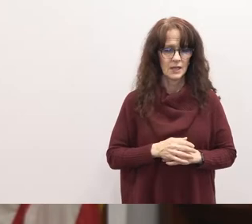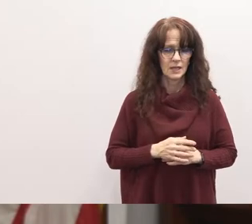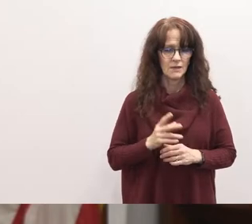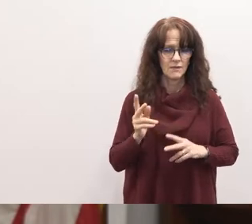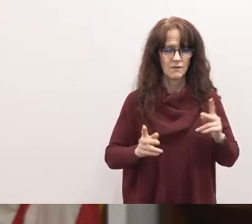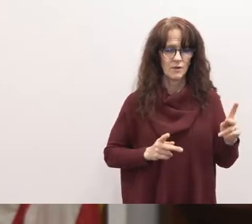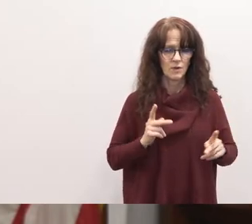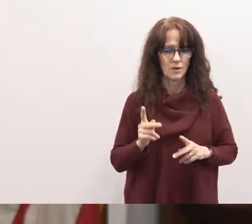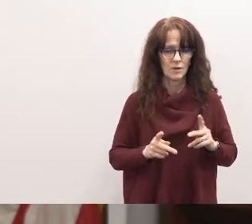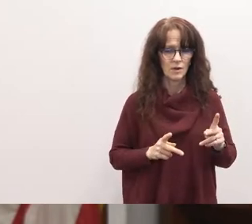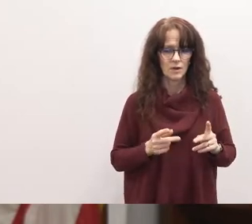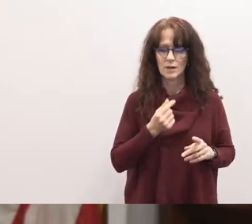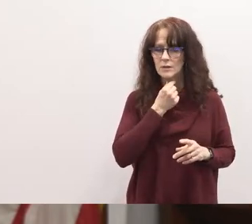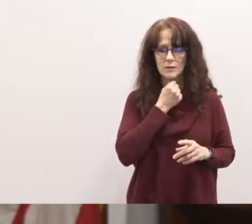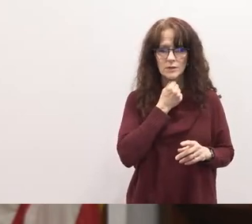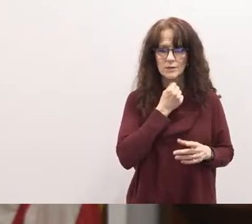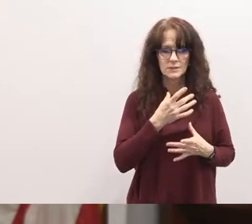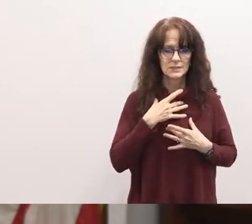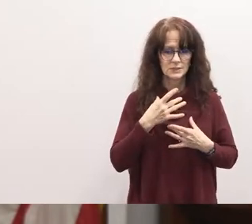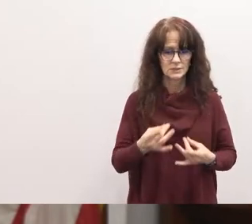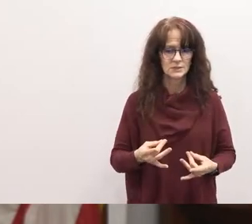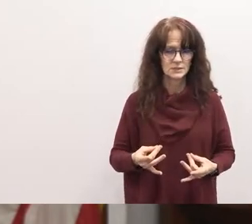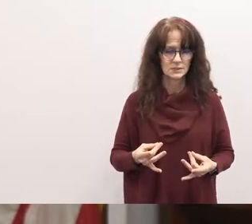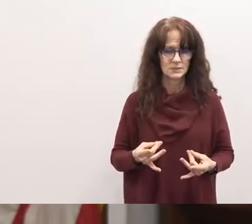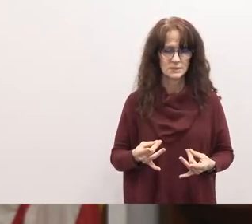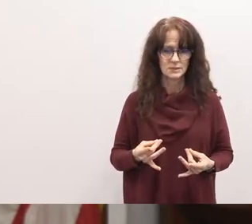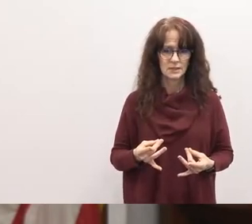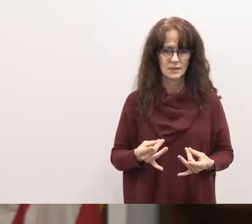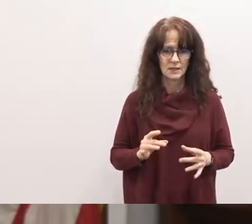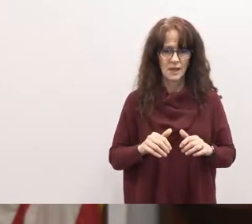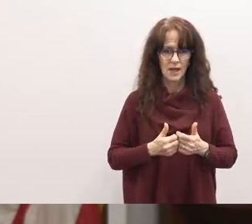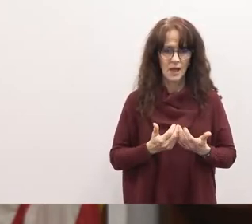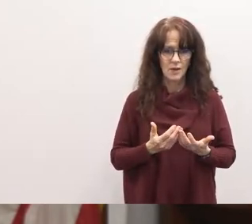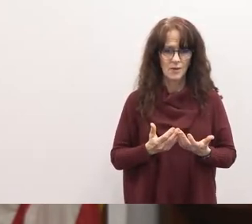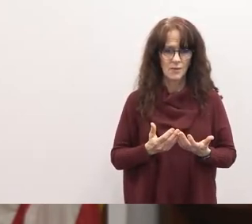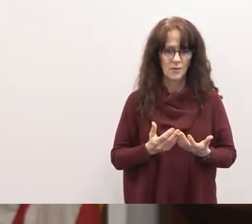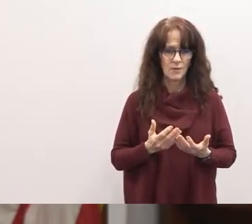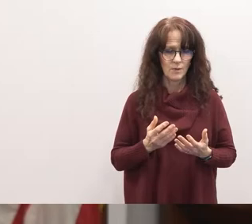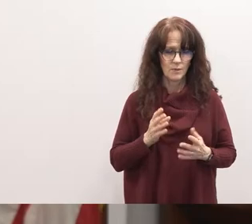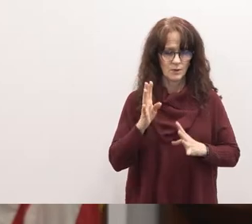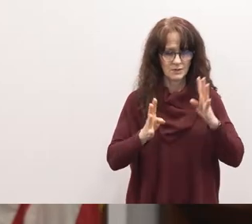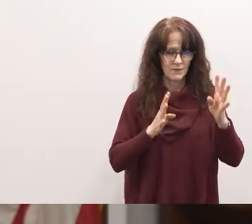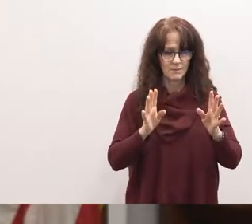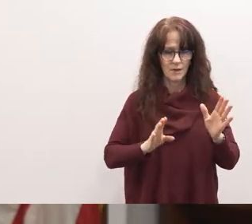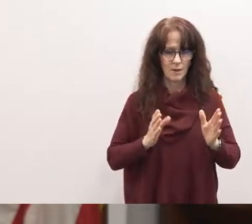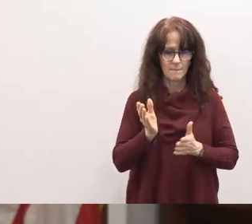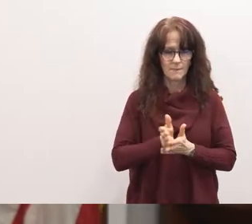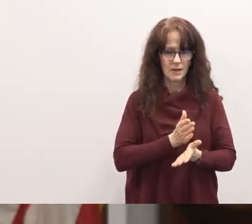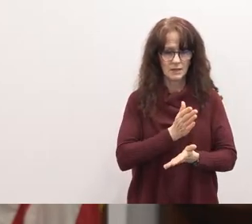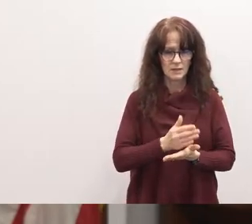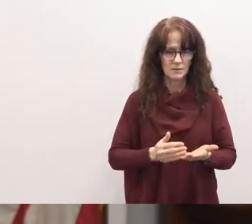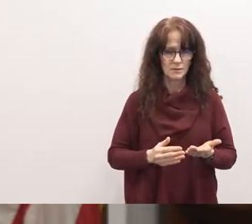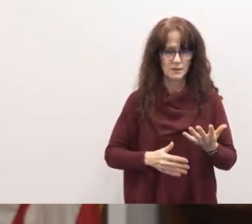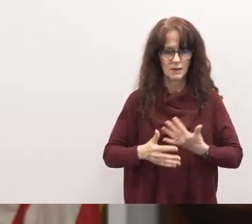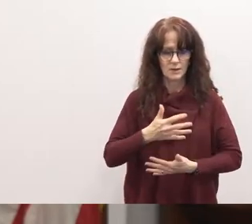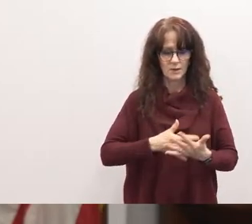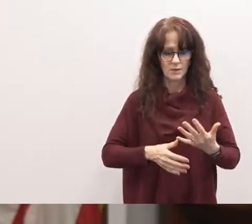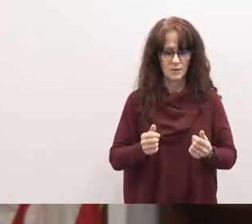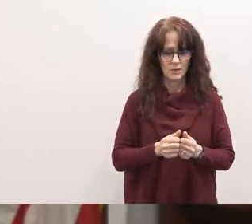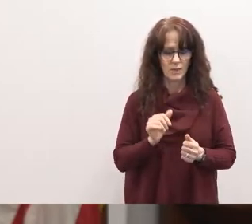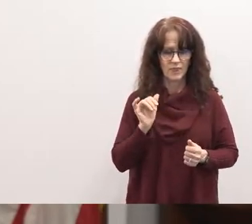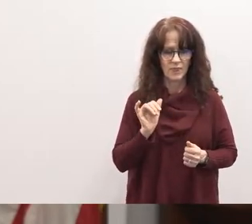folks that are curious and interested in how we're developing our budget and the engagement that goes along with